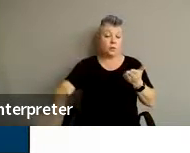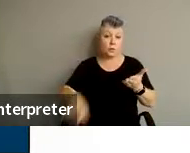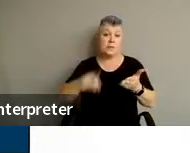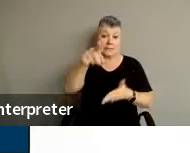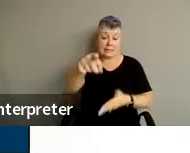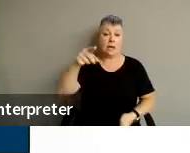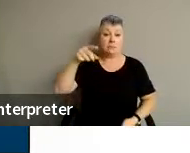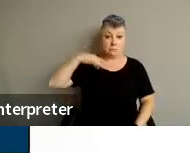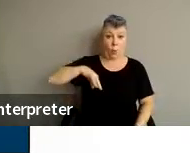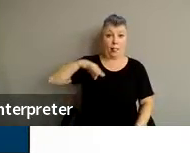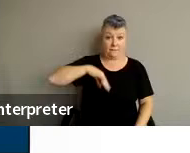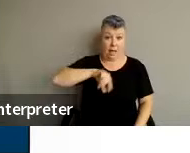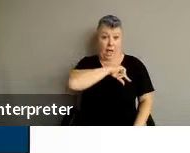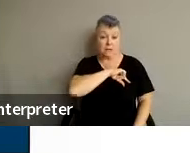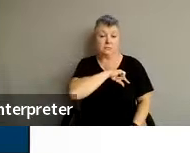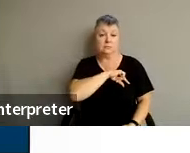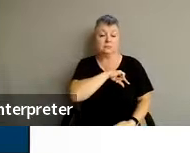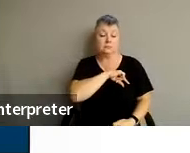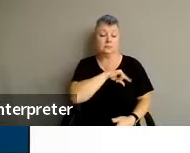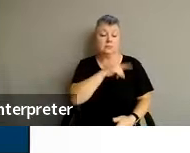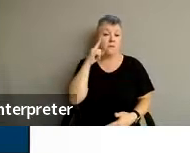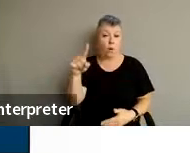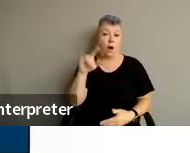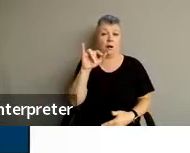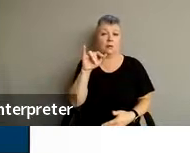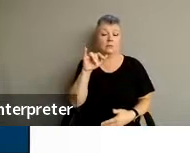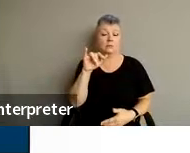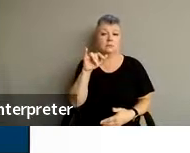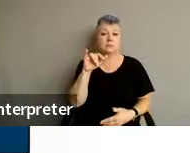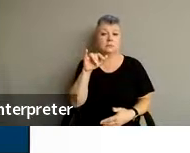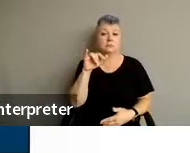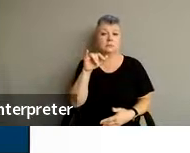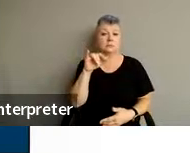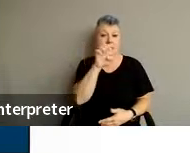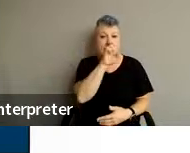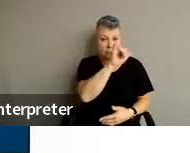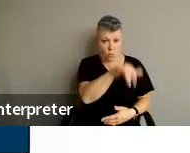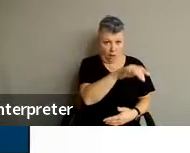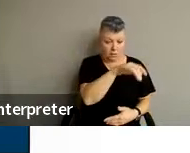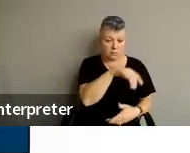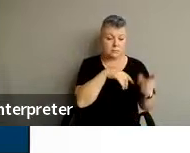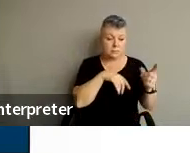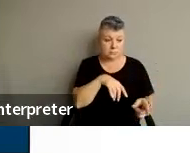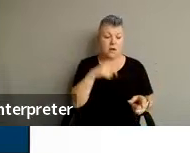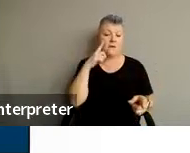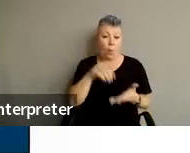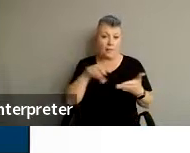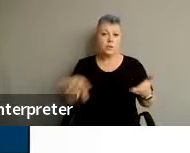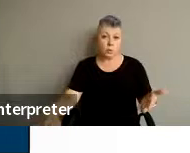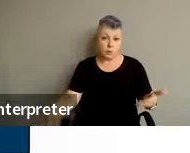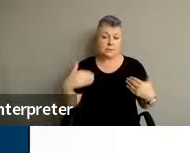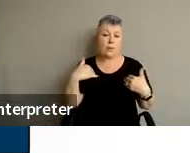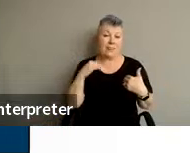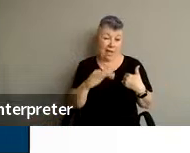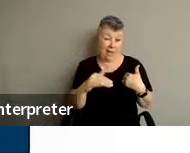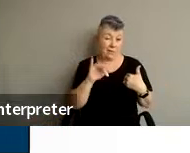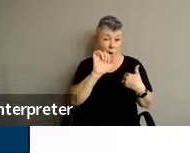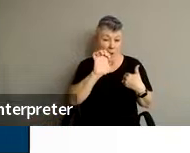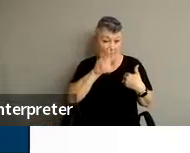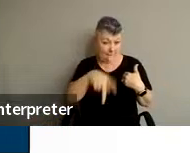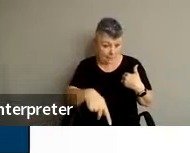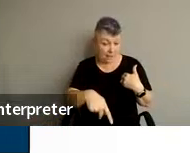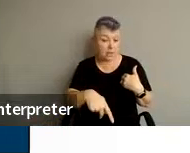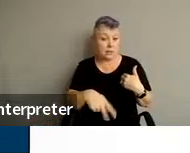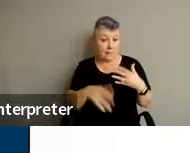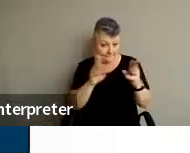eligible when IEPs are held throughout the school year 23-24, those that enrolled. So in about February,